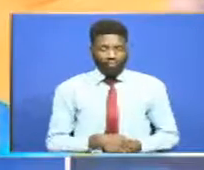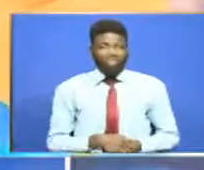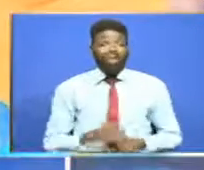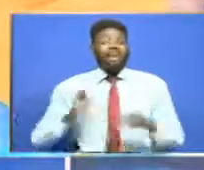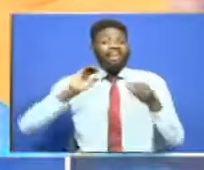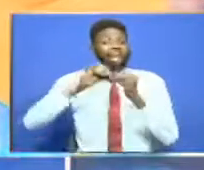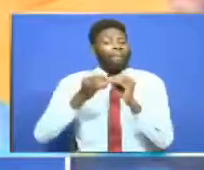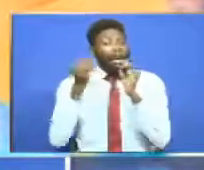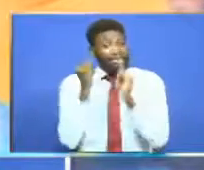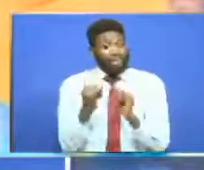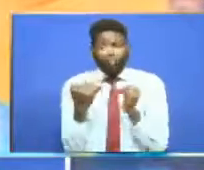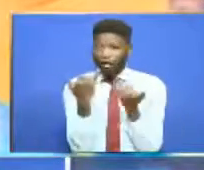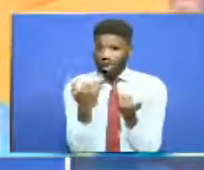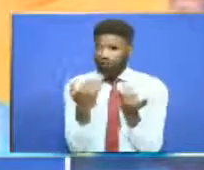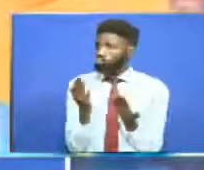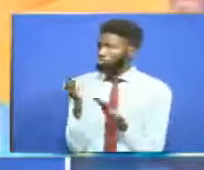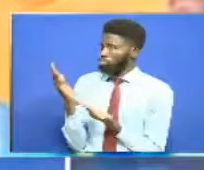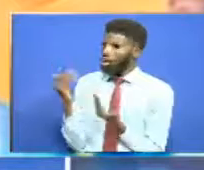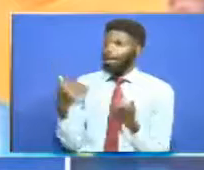The new statistics bring to